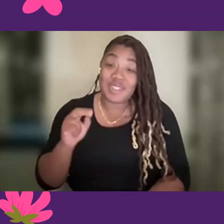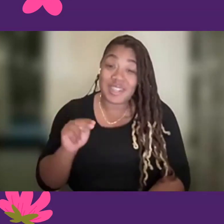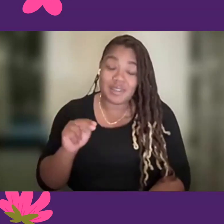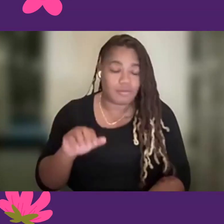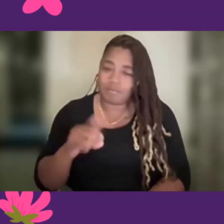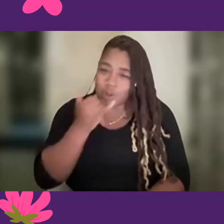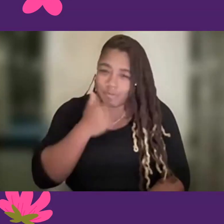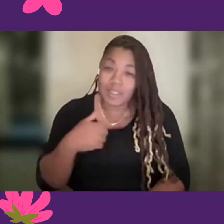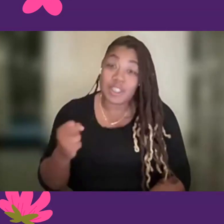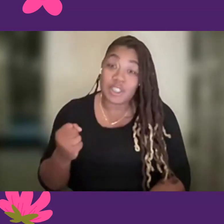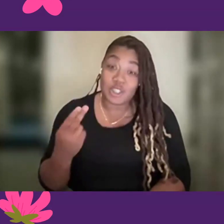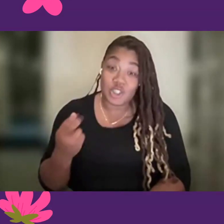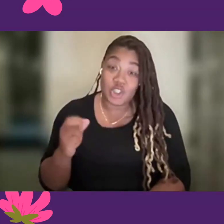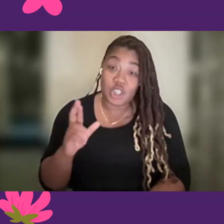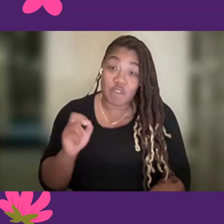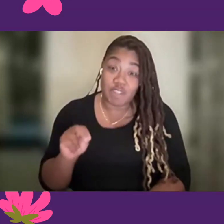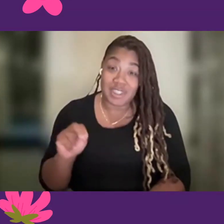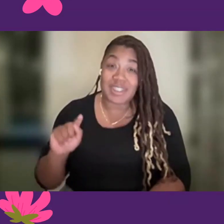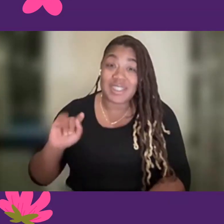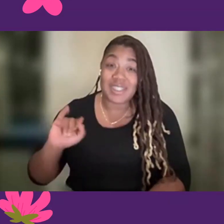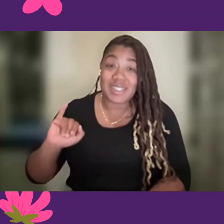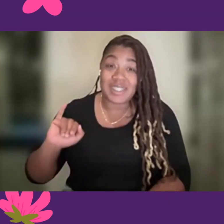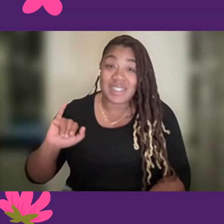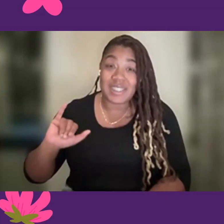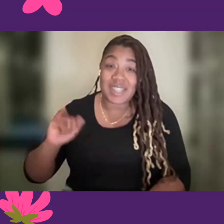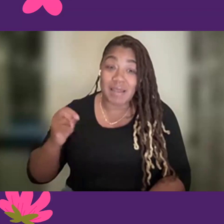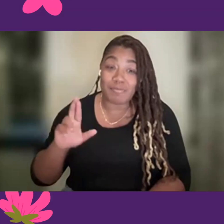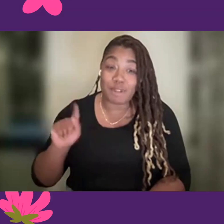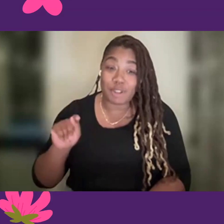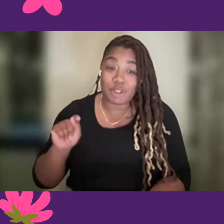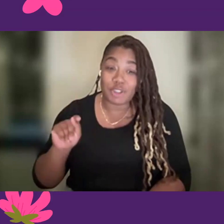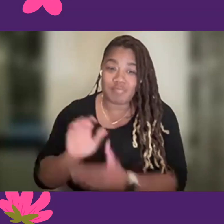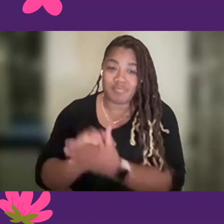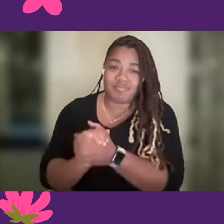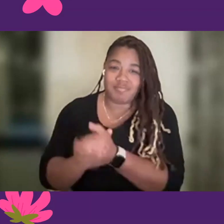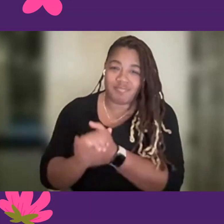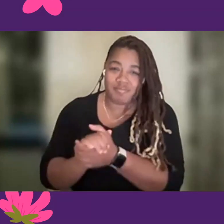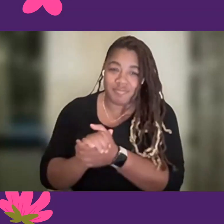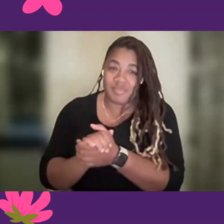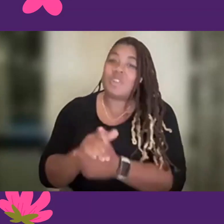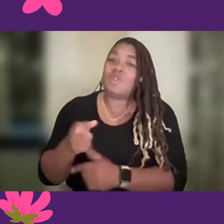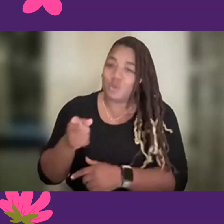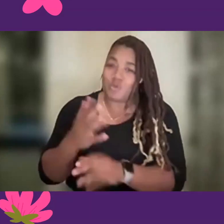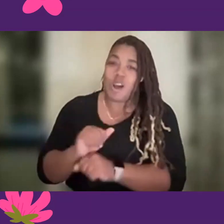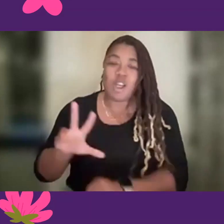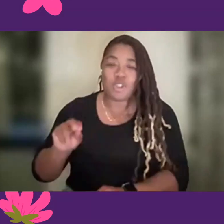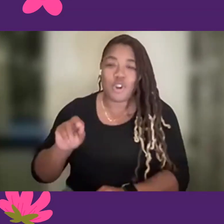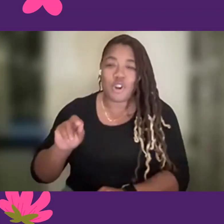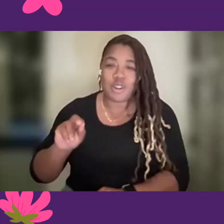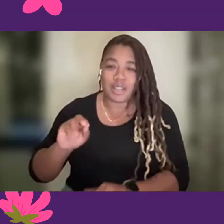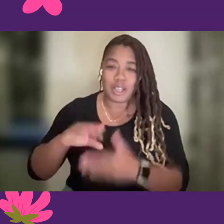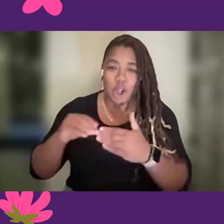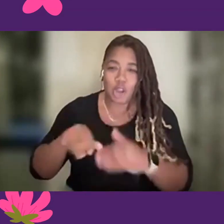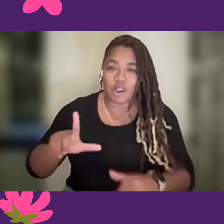me, Typert, congratulations. You've won a $30 Lyft gift card. So congratulations,